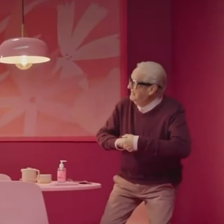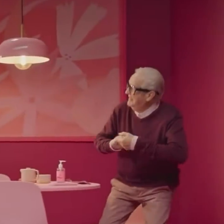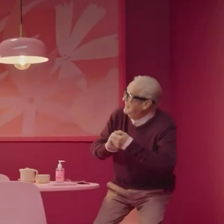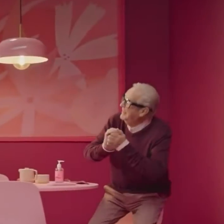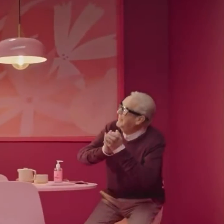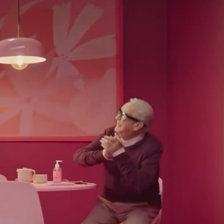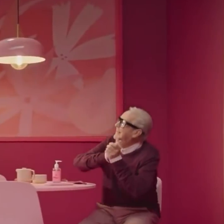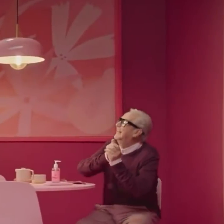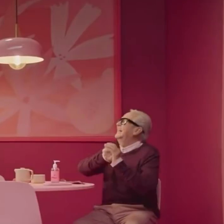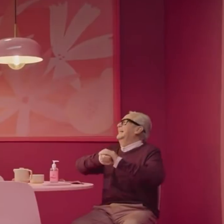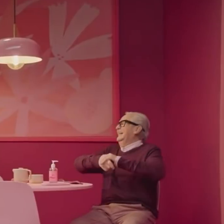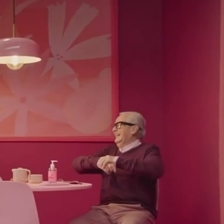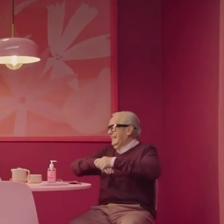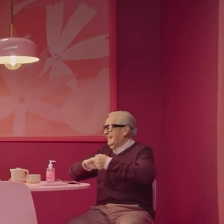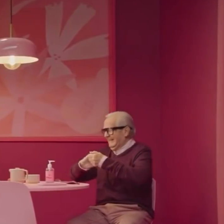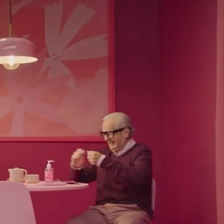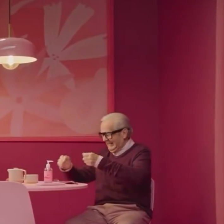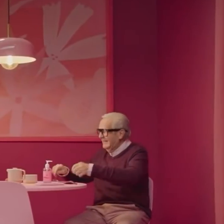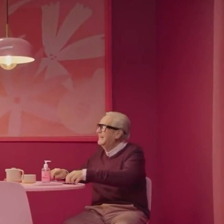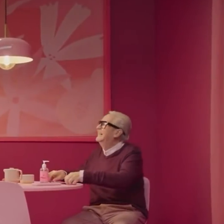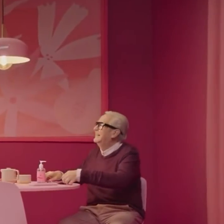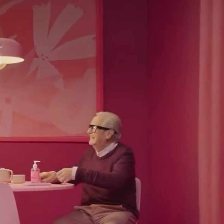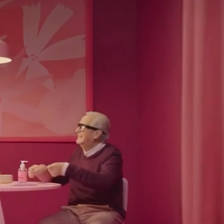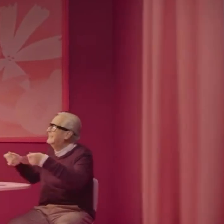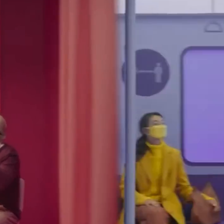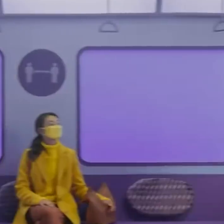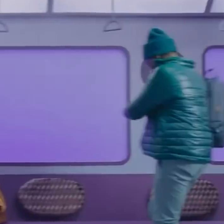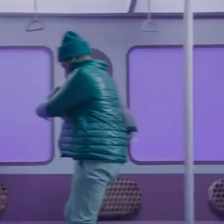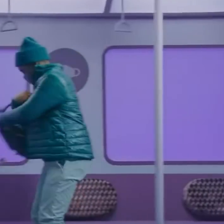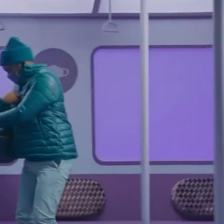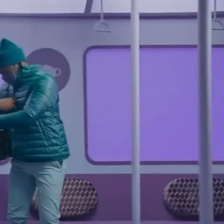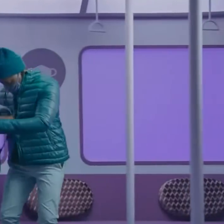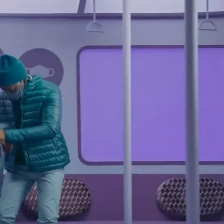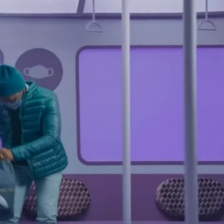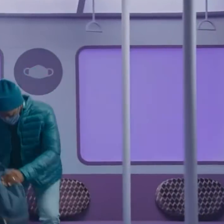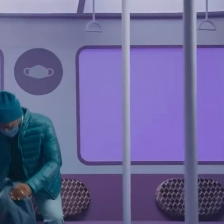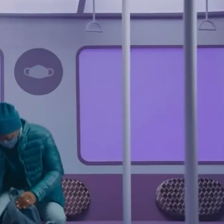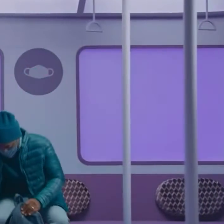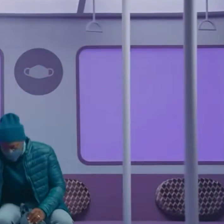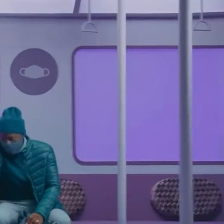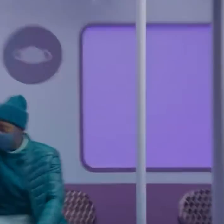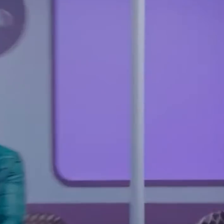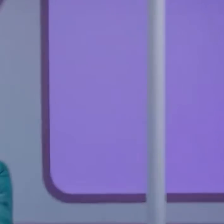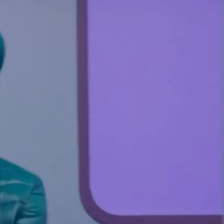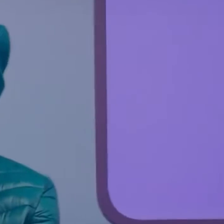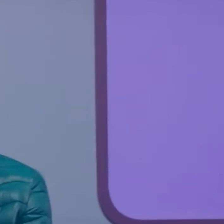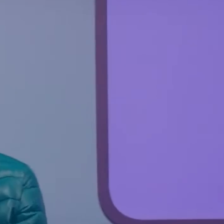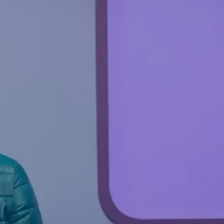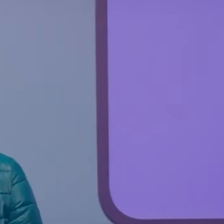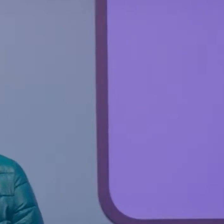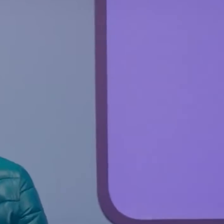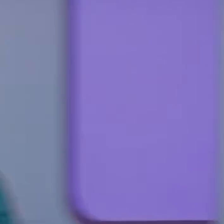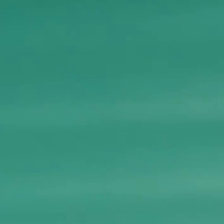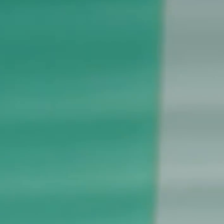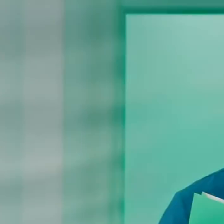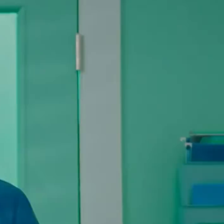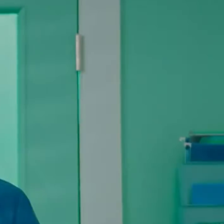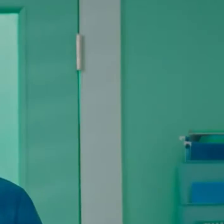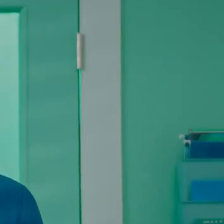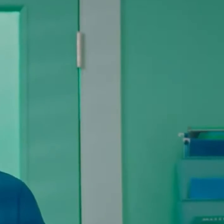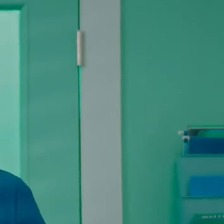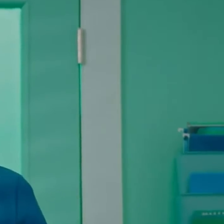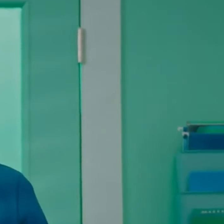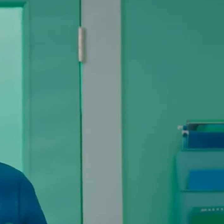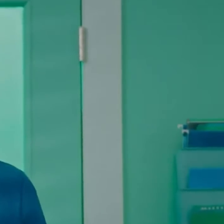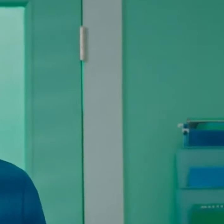visits her neighbor Paul. Paul has COVID-19, but doesn't know it. Jan also takes the bus. So does Mo, who's a frontline worker. So if